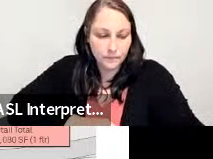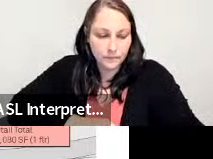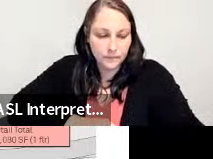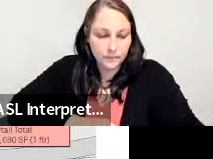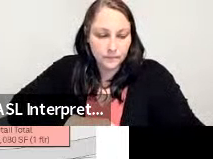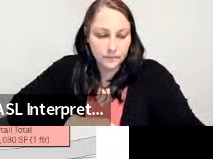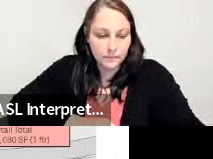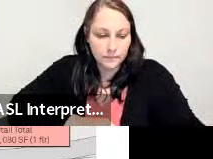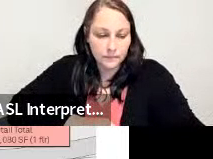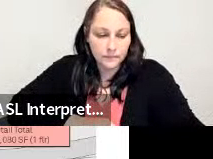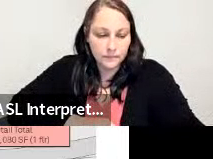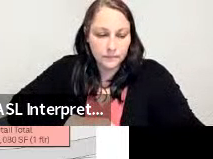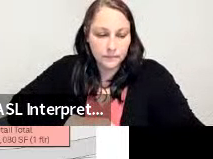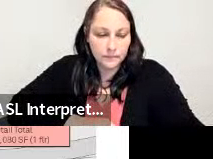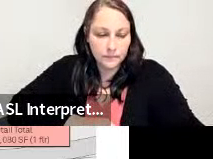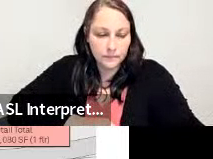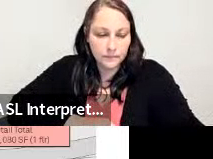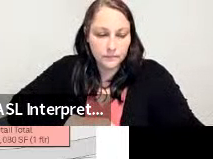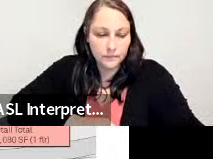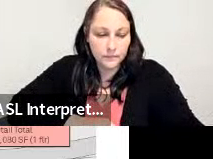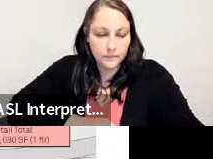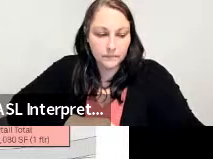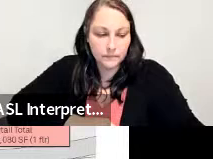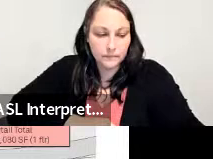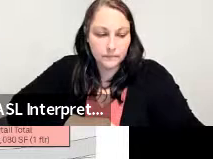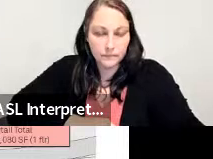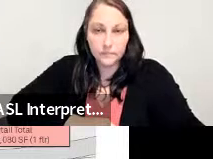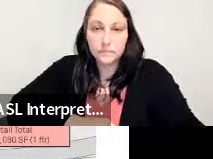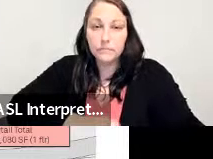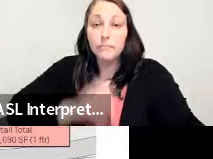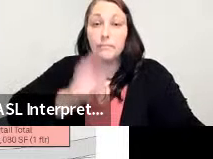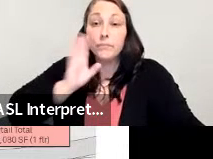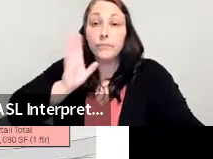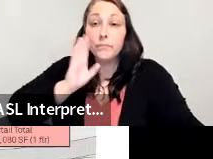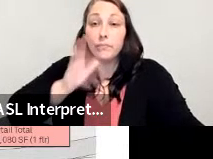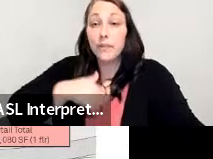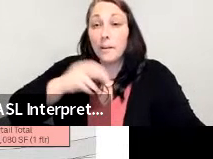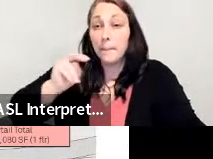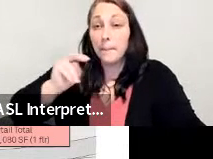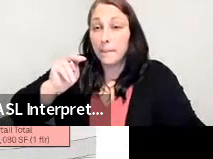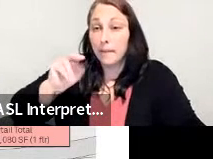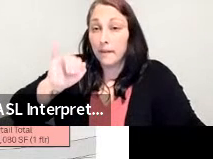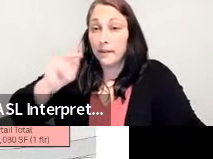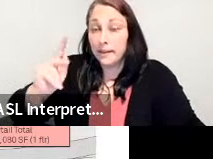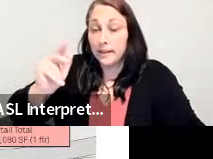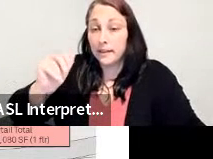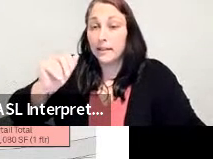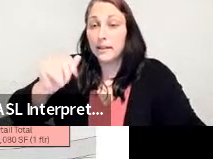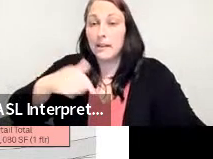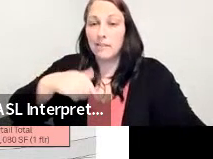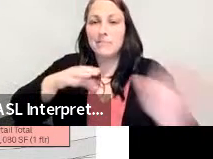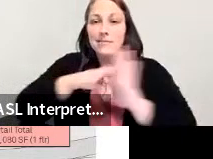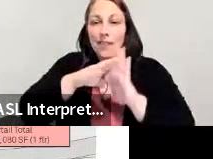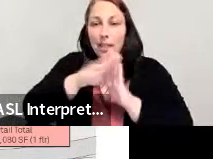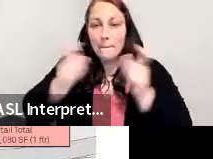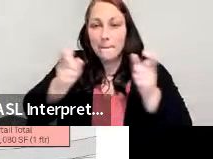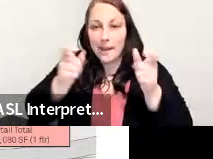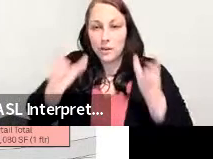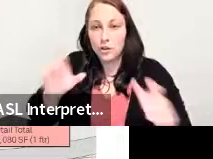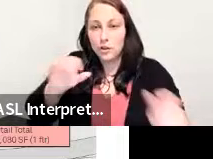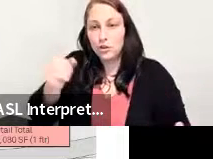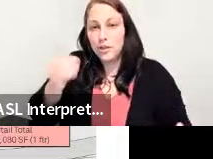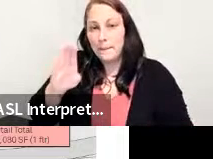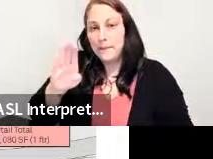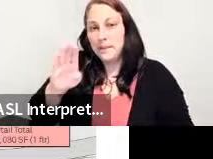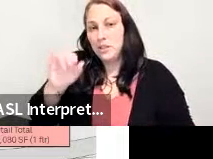Perfect. Thanks, Robbie. So hi, everyone. Nice to see you all this evening. My name is Nick Anderson, and I'm one of the development managers with JBG Smith. So Robbie just walked